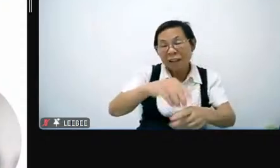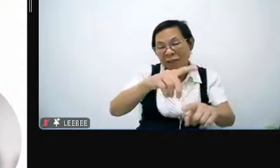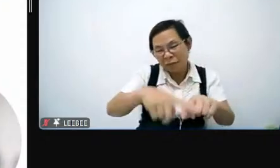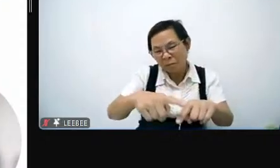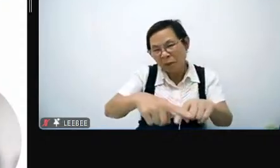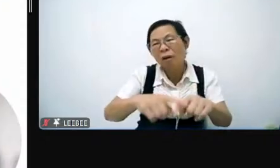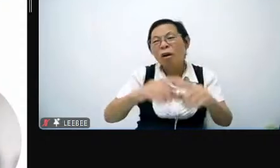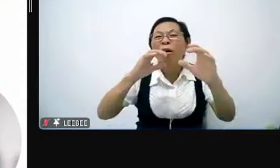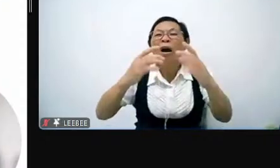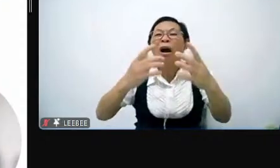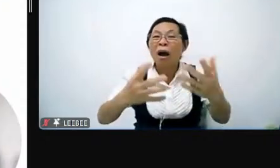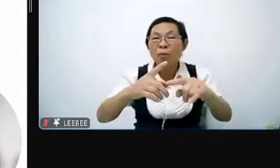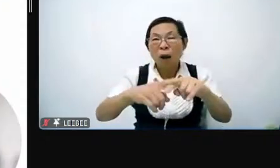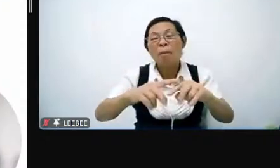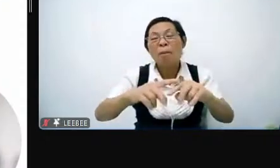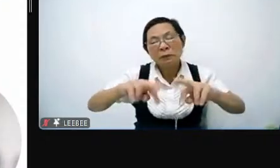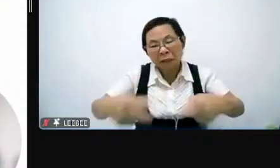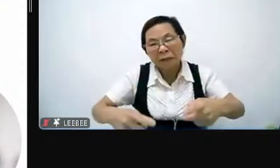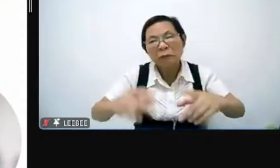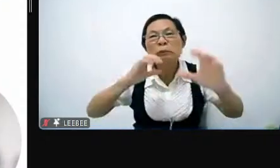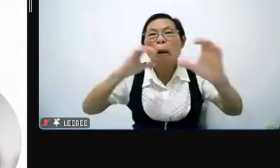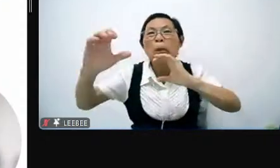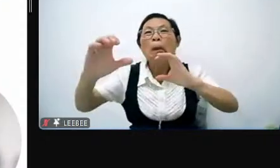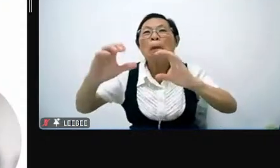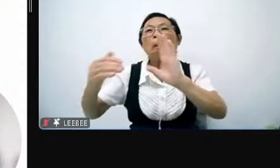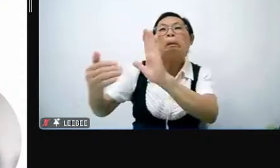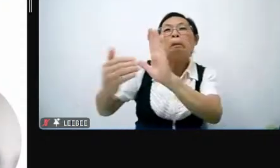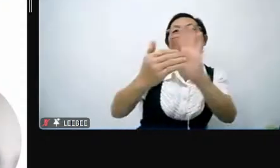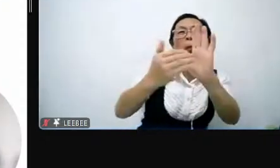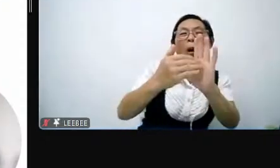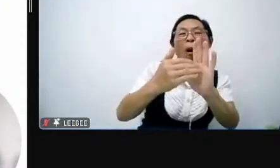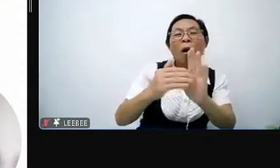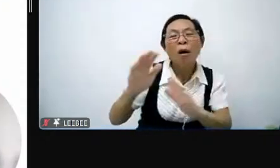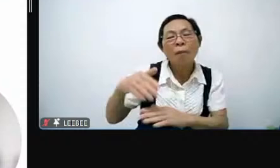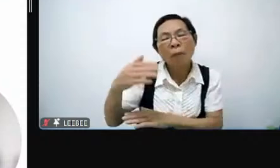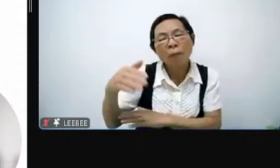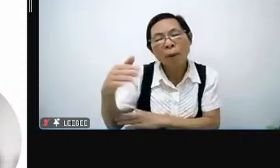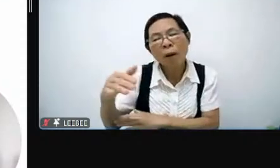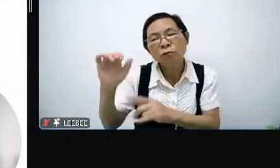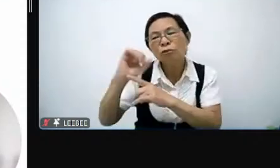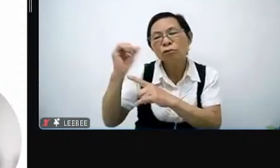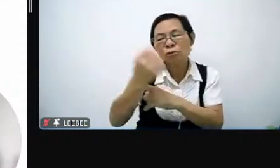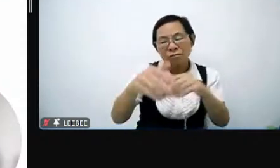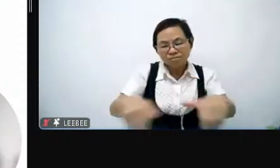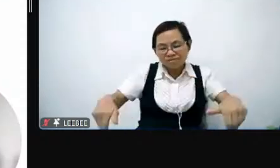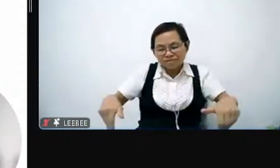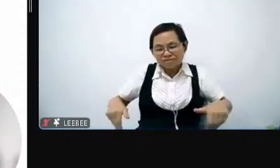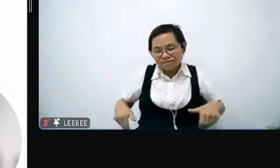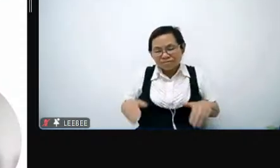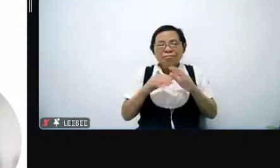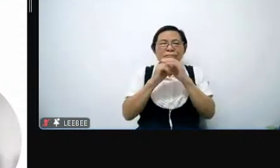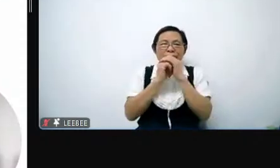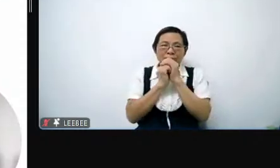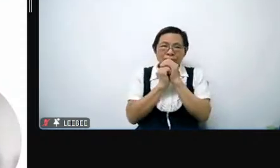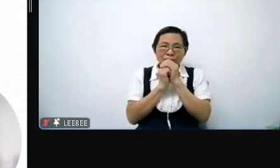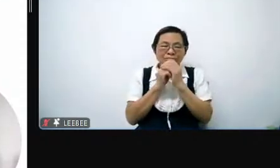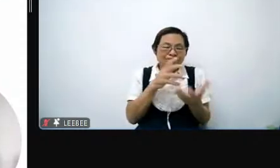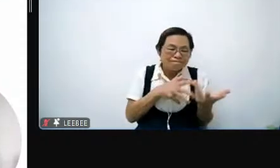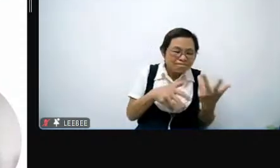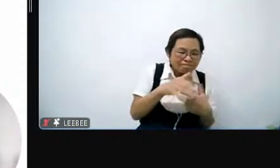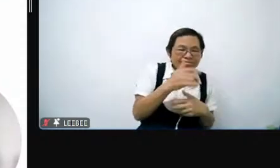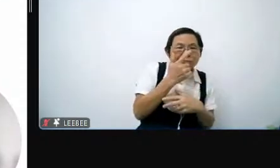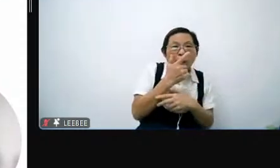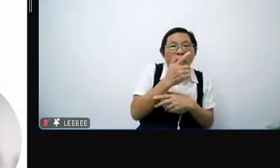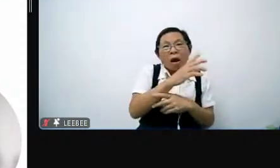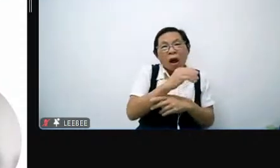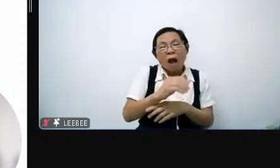barriers, and then it will eventually cause social isolation. And all the child